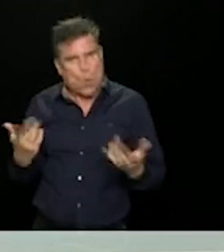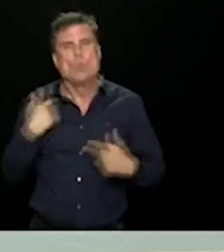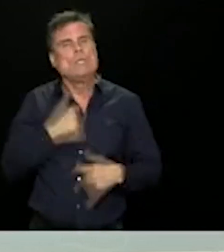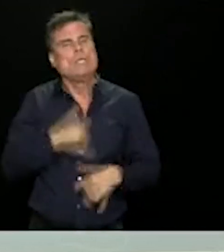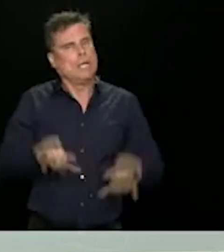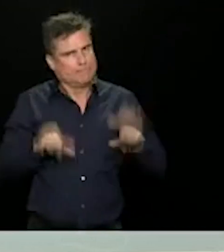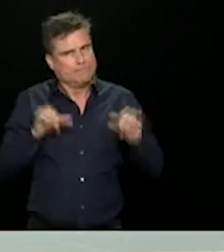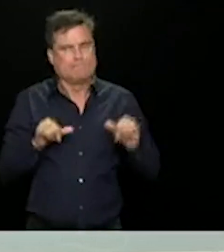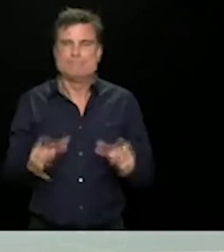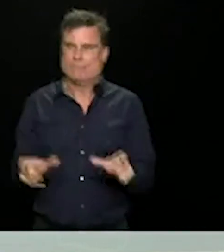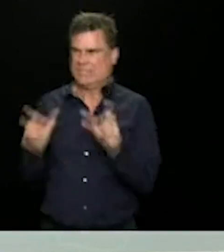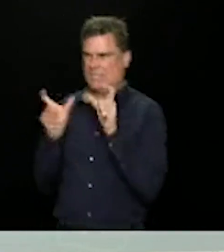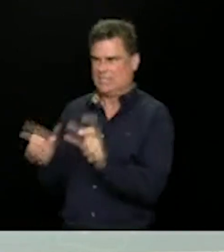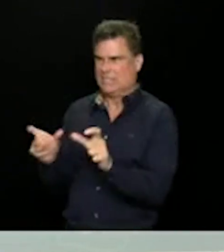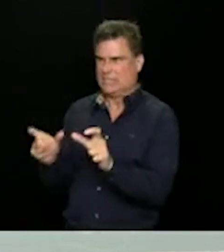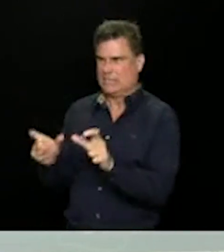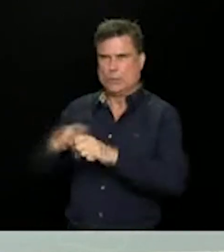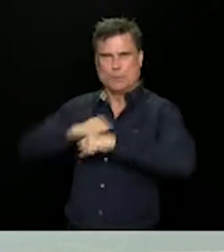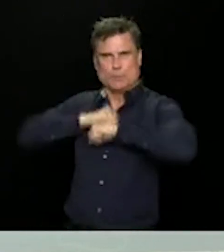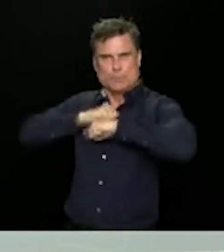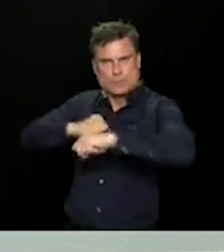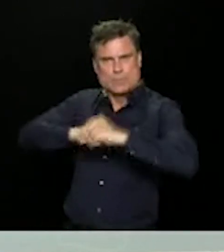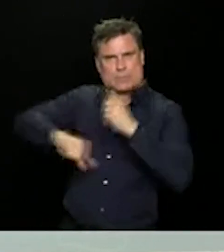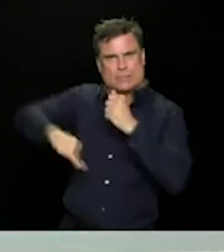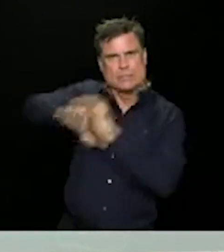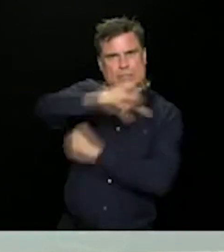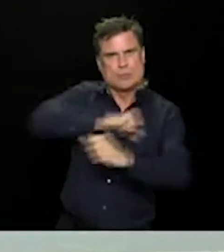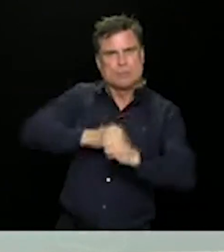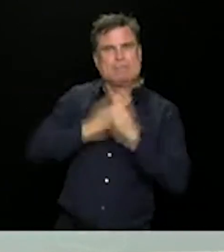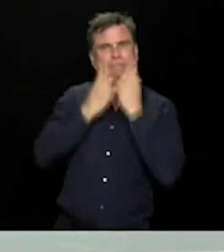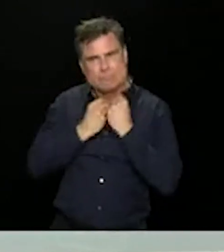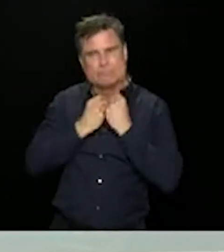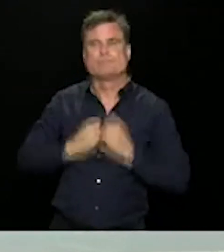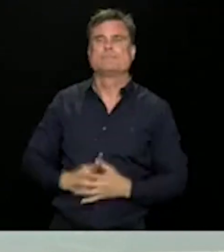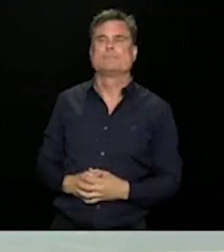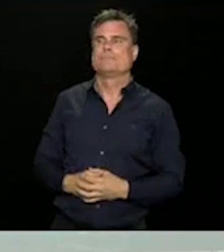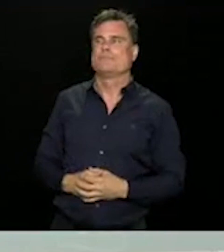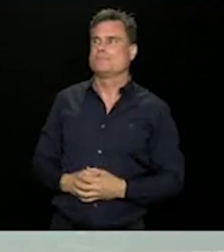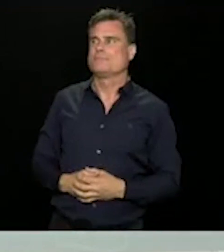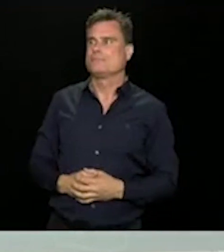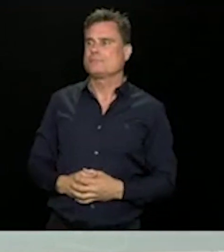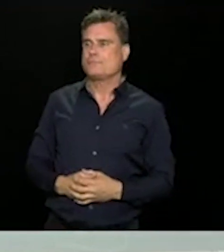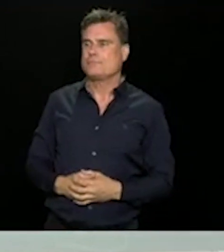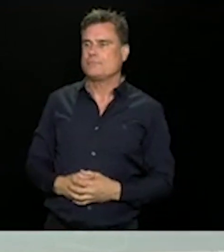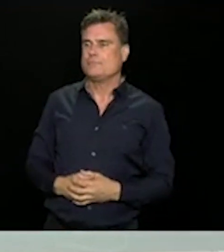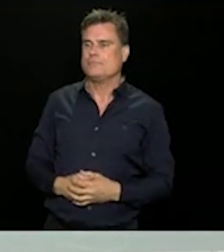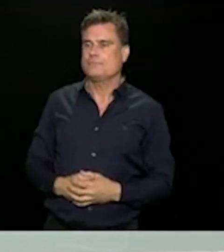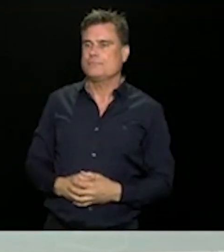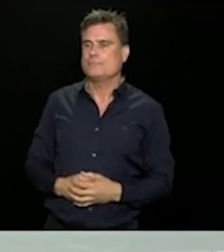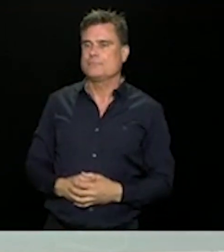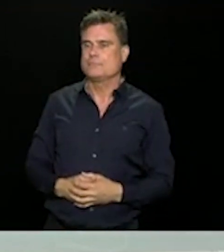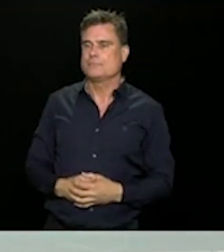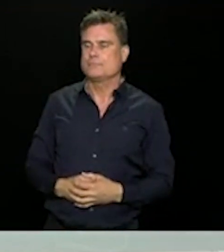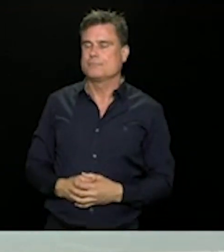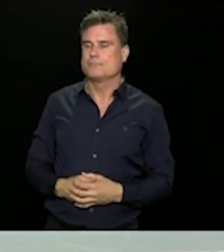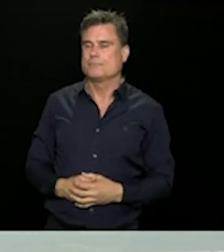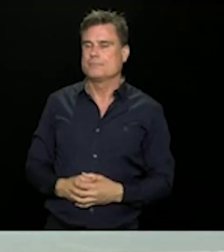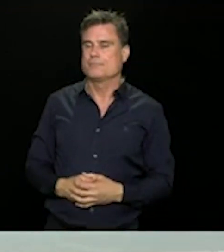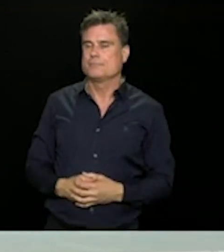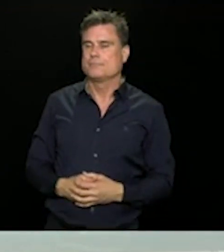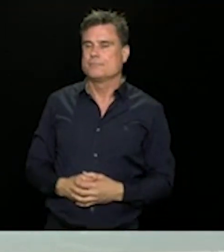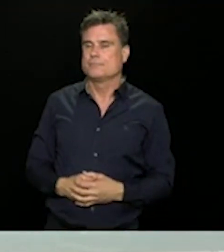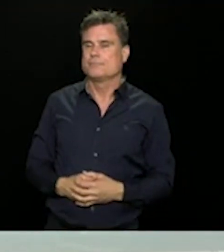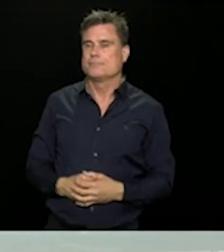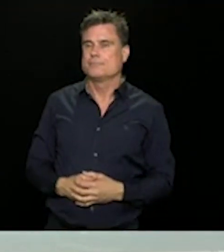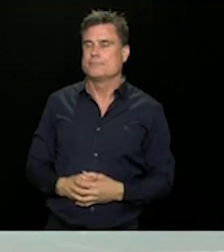ending up in hospital. And that's what we need to avoid. And we think with the things that we're doing, the foundations that we have here, that we've all